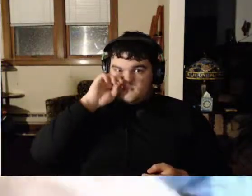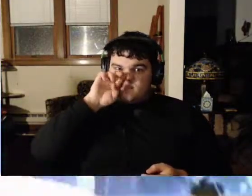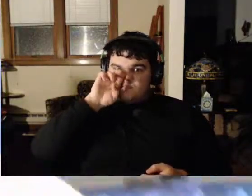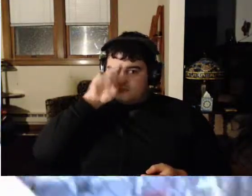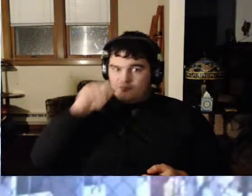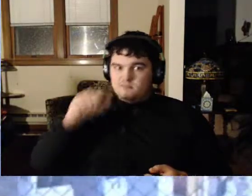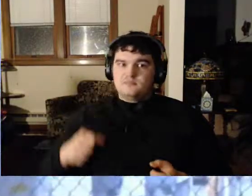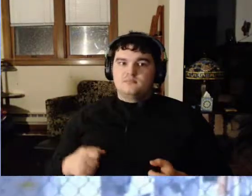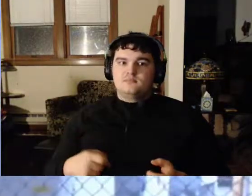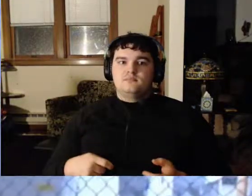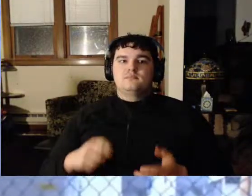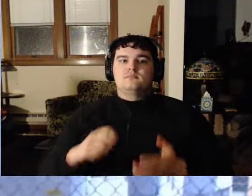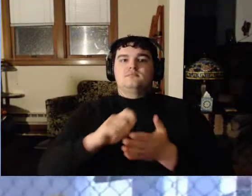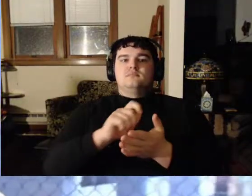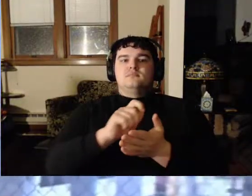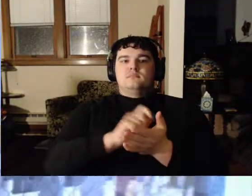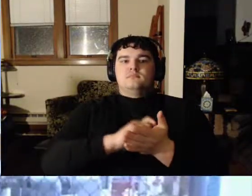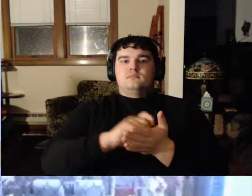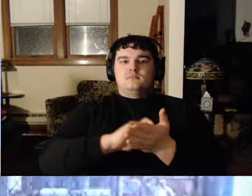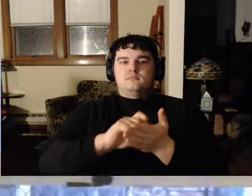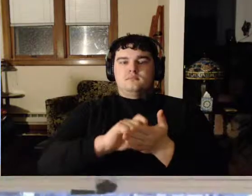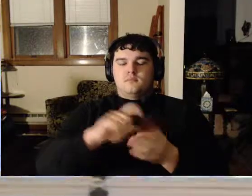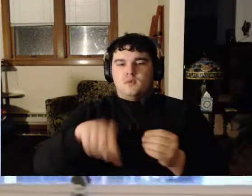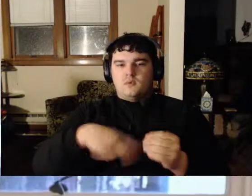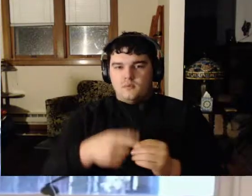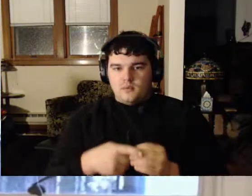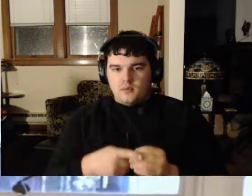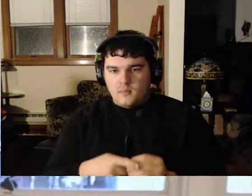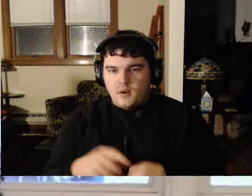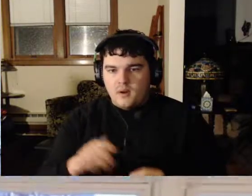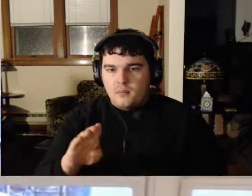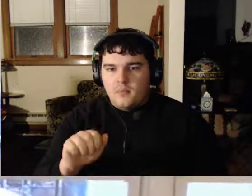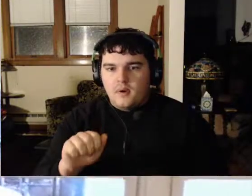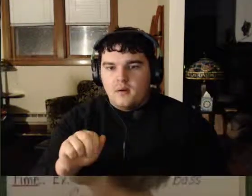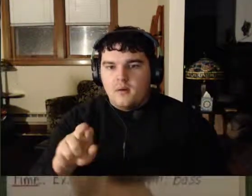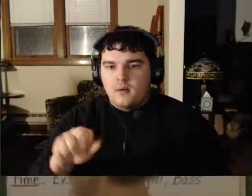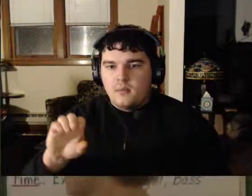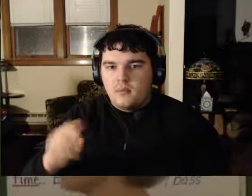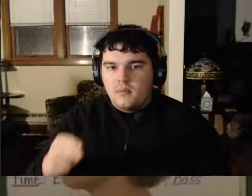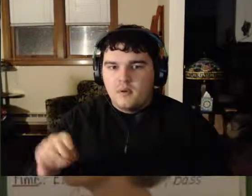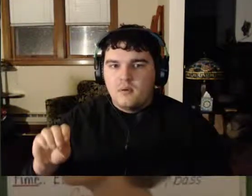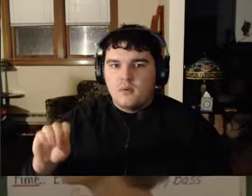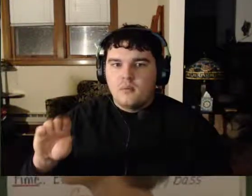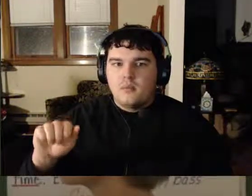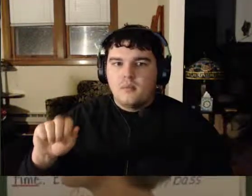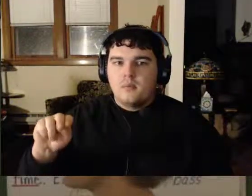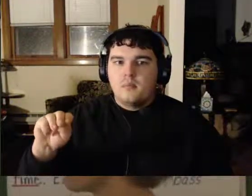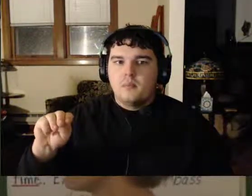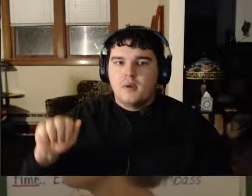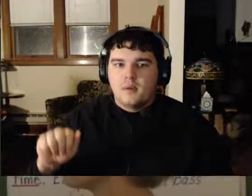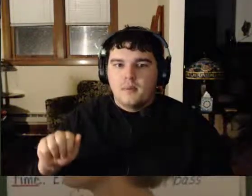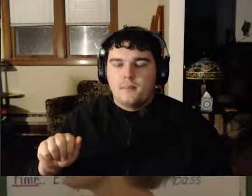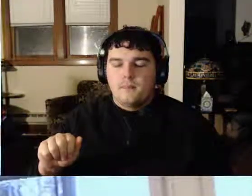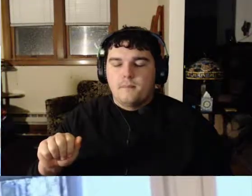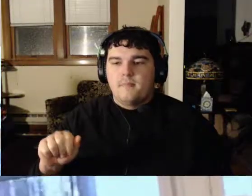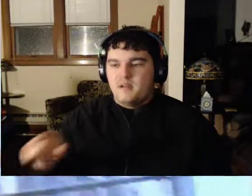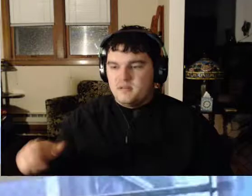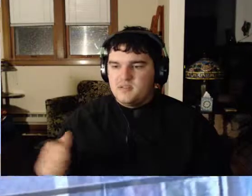I am writing about Barack Obama and his life. Okay. Keep going.